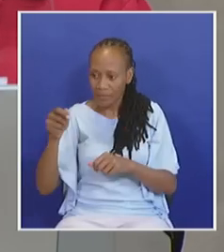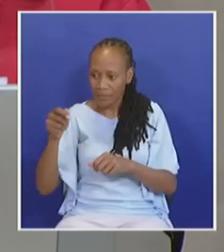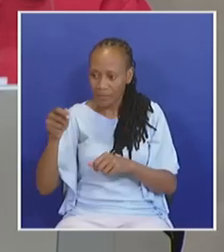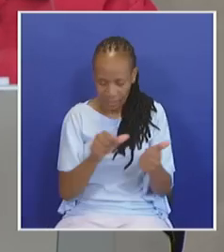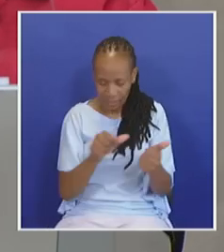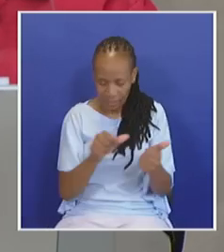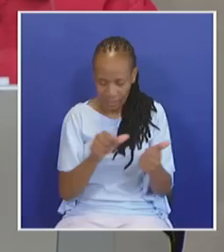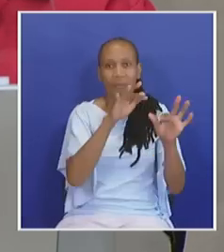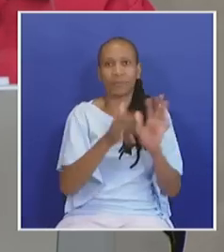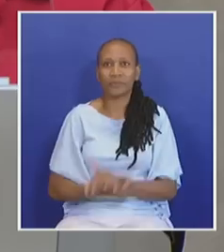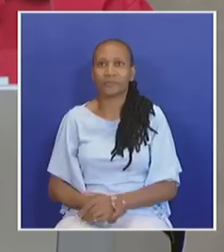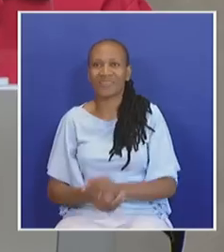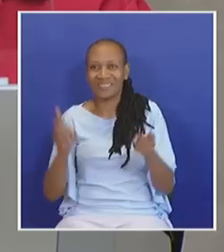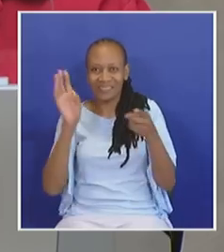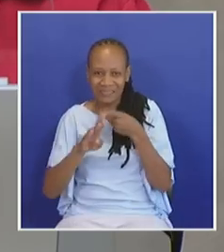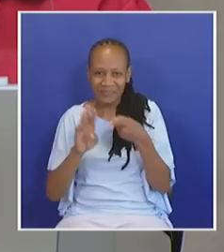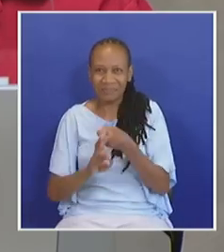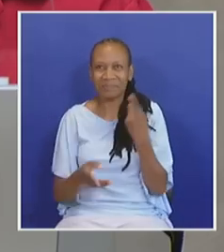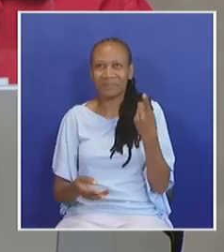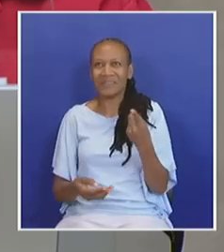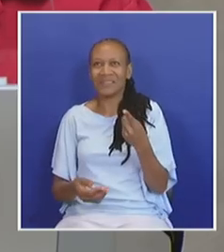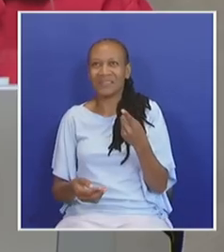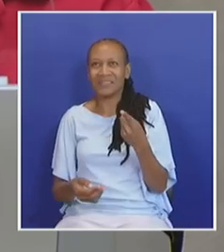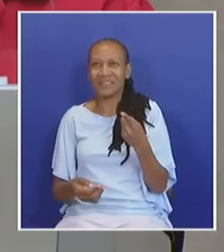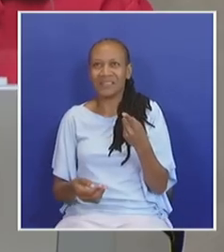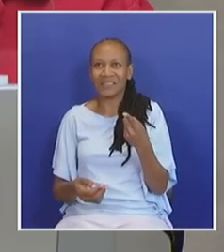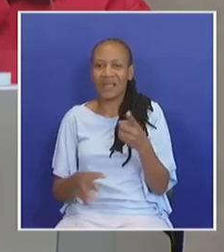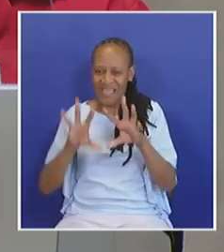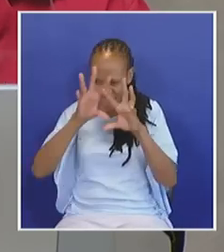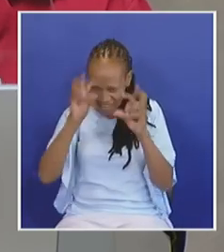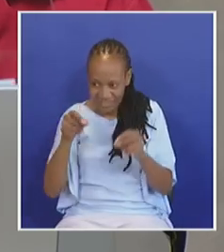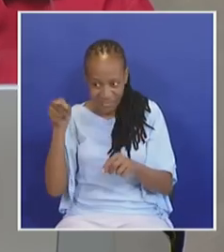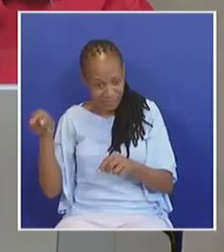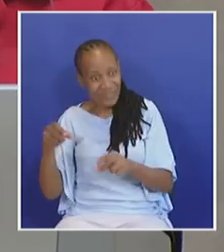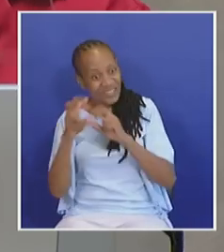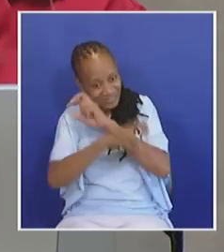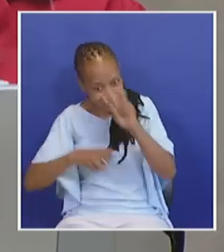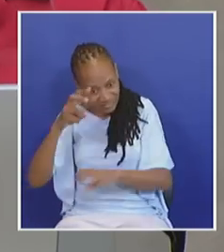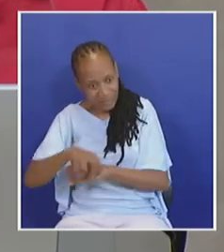awa, lone makhona tsotlhe budiskana metsewa tsotlhe ra di batla mo lehatsheng leo.